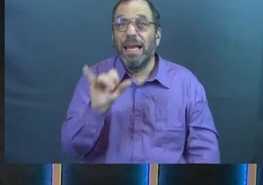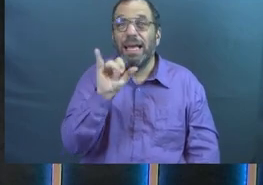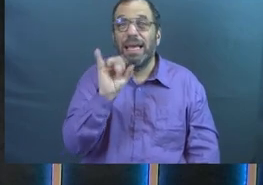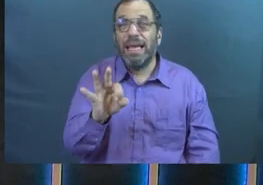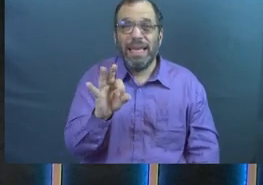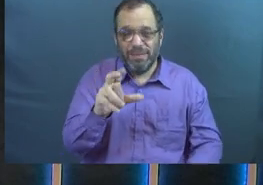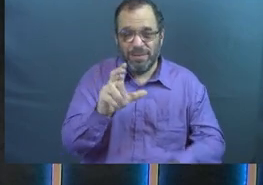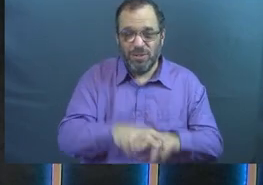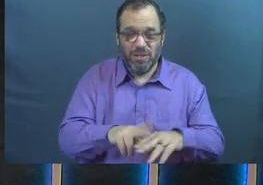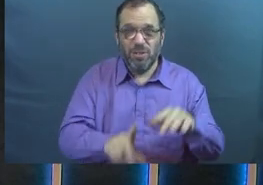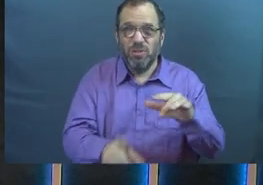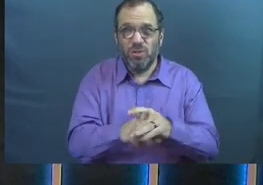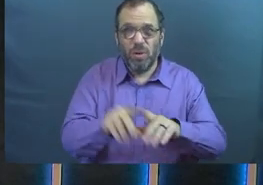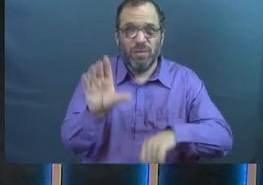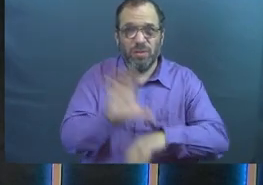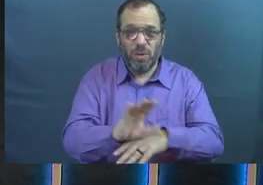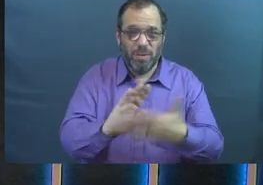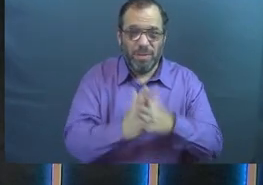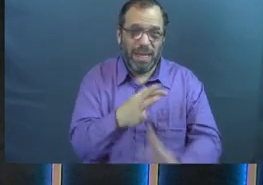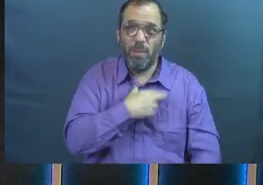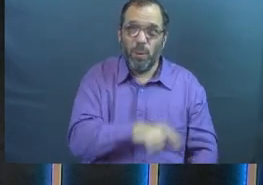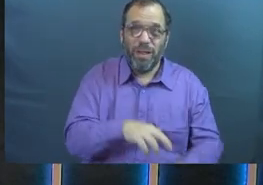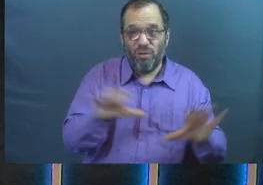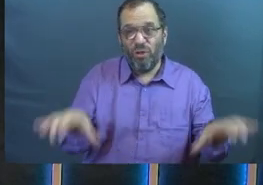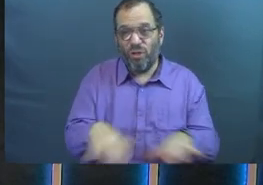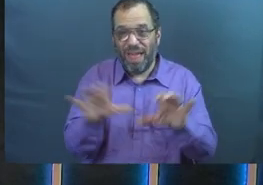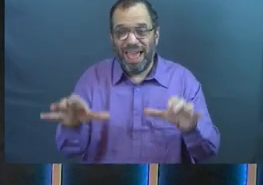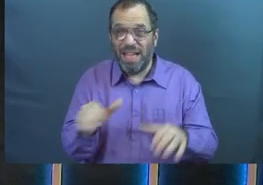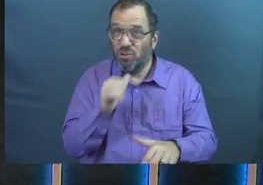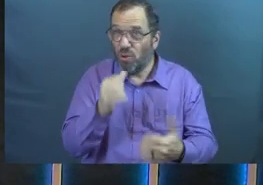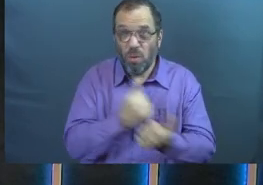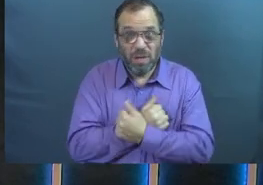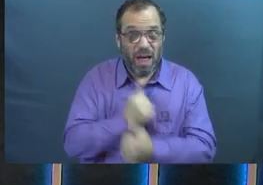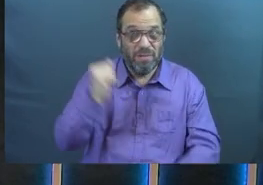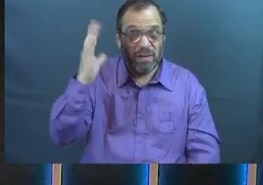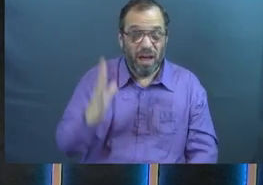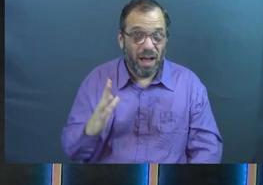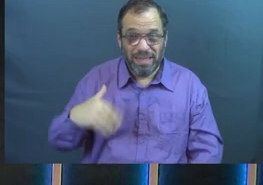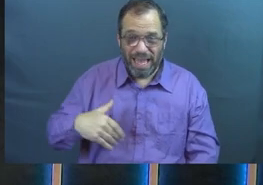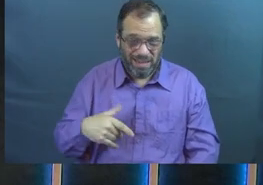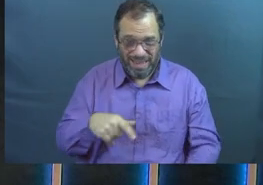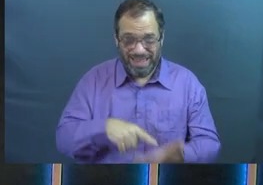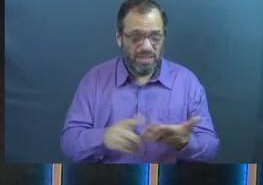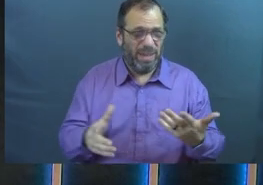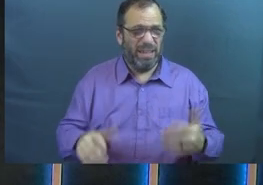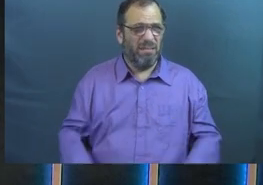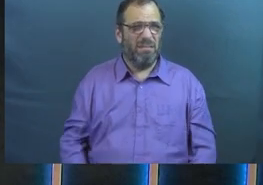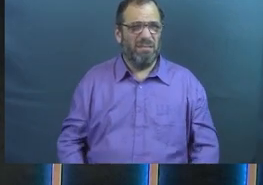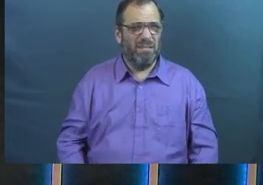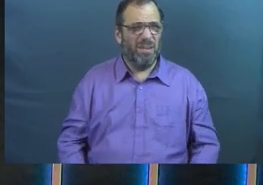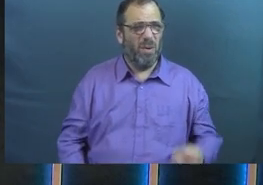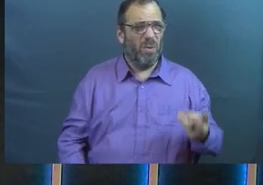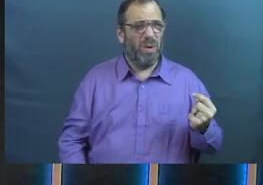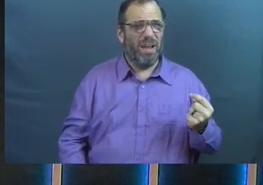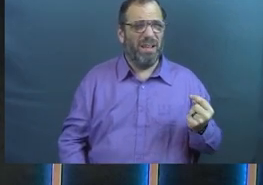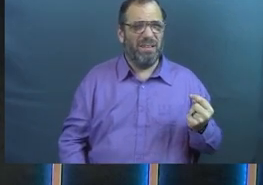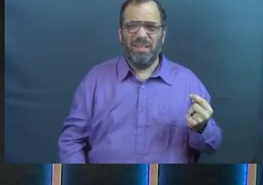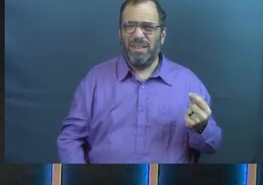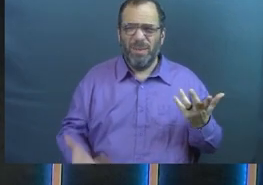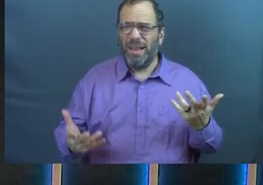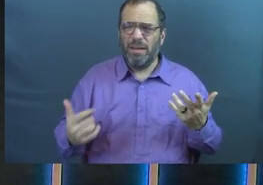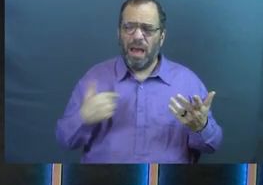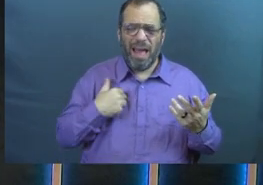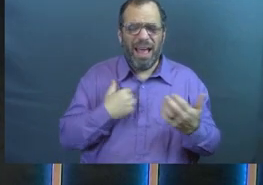you're here just going to church and being religious and you don't love God yet, none of this is going to make sense to you. I